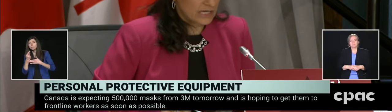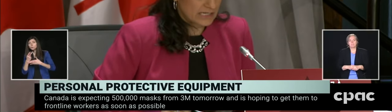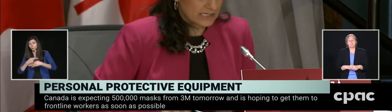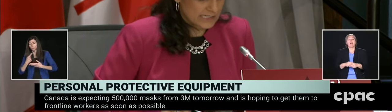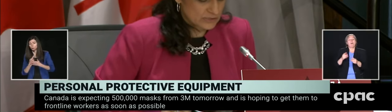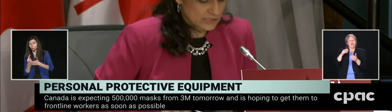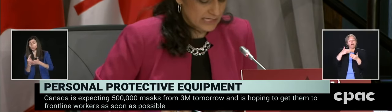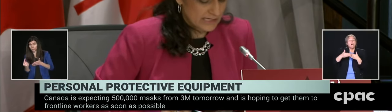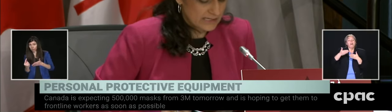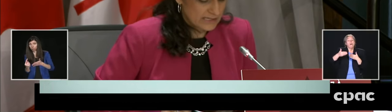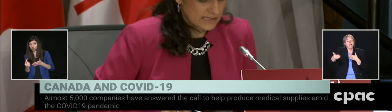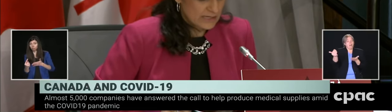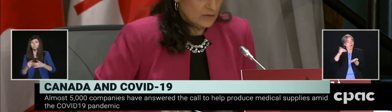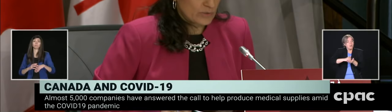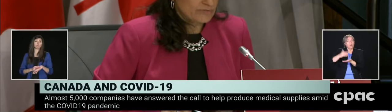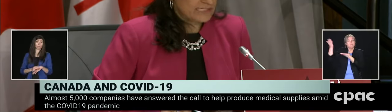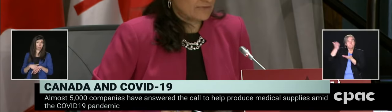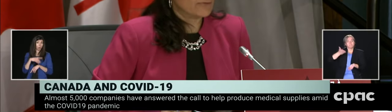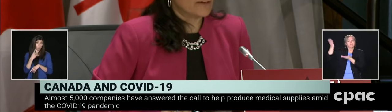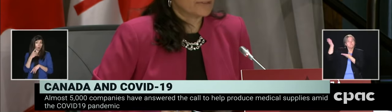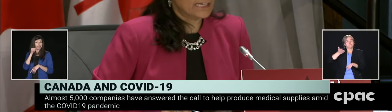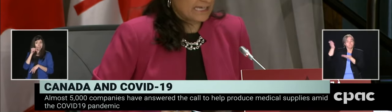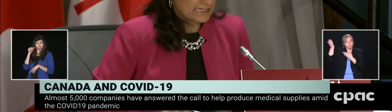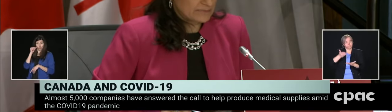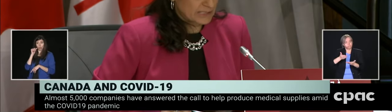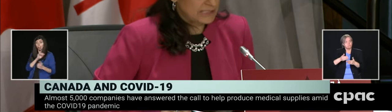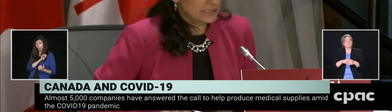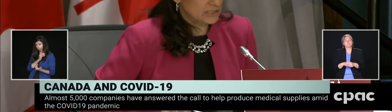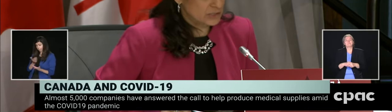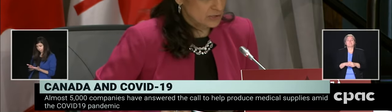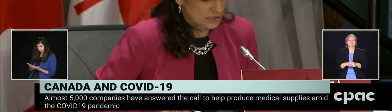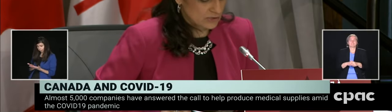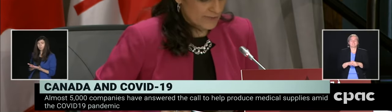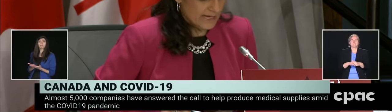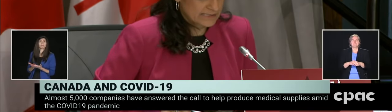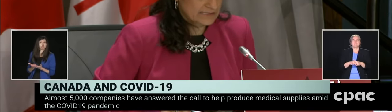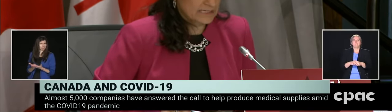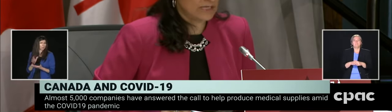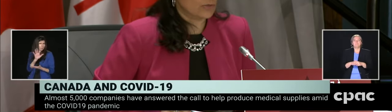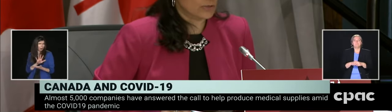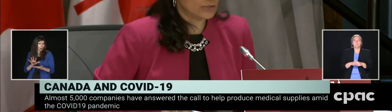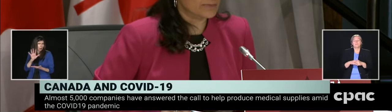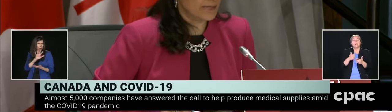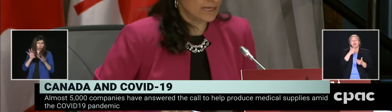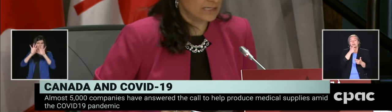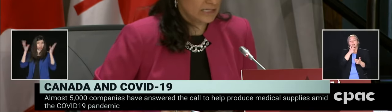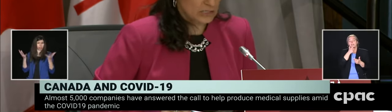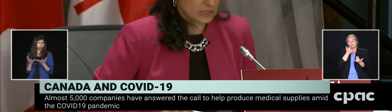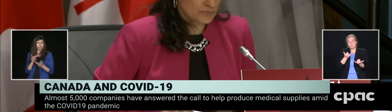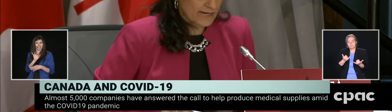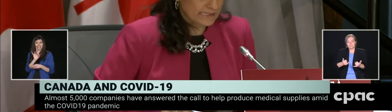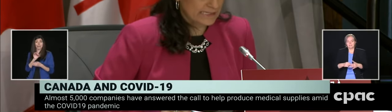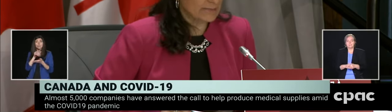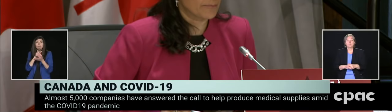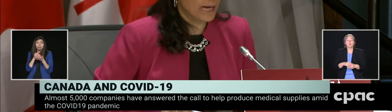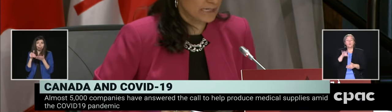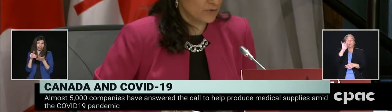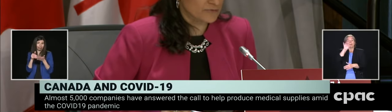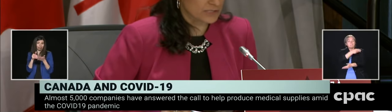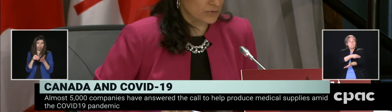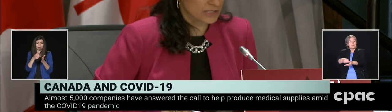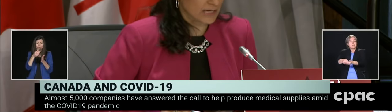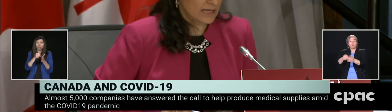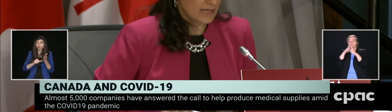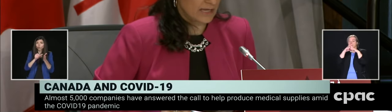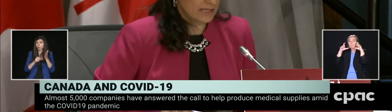from China yesterday. We received roughly 8 million surgical masks, and orders made directly by